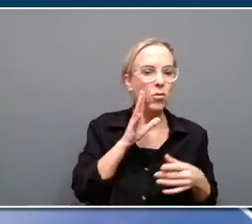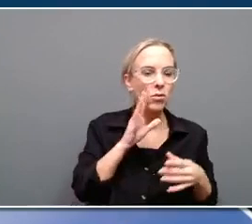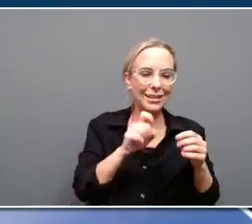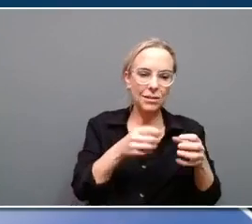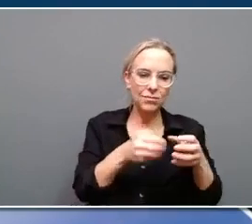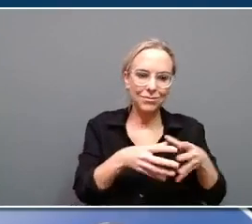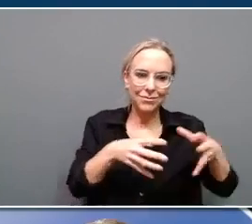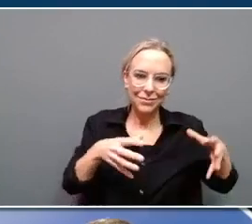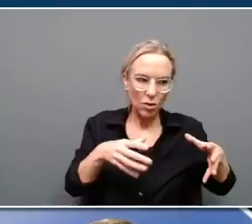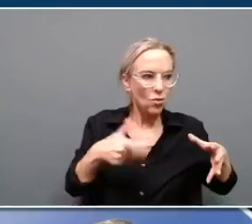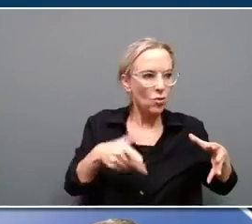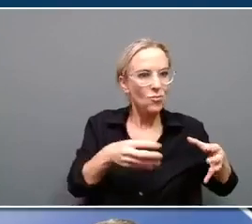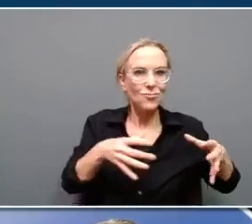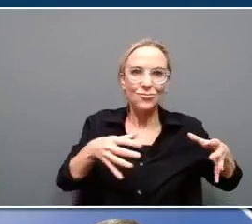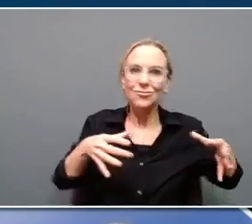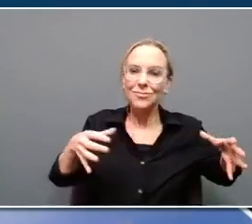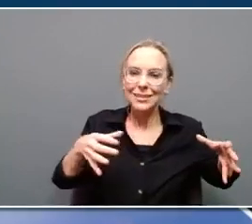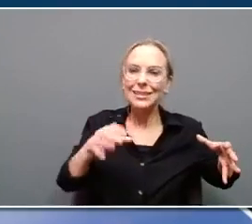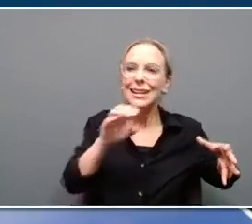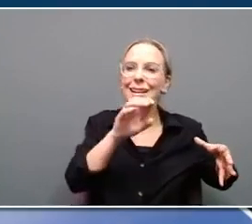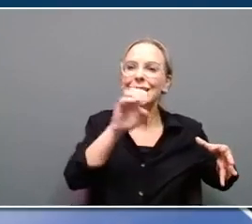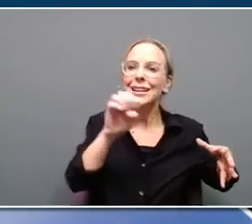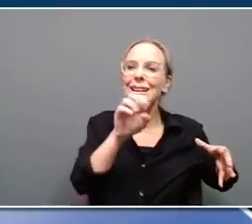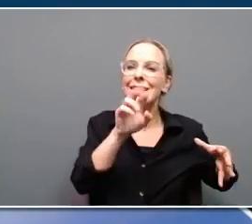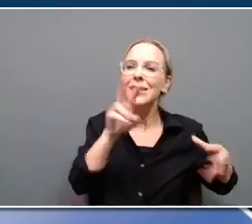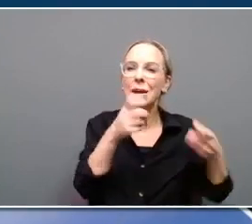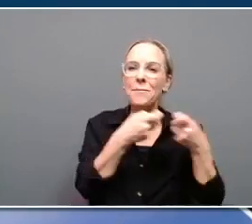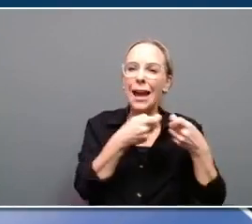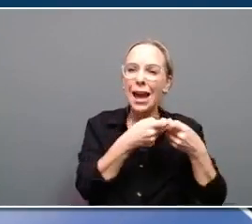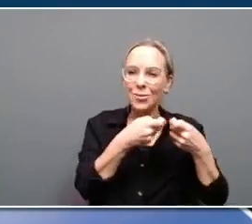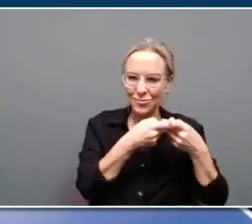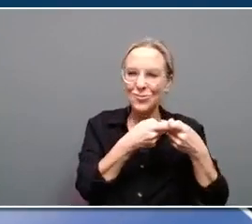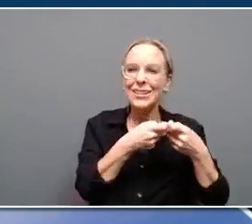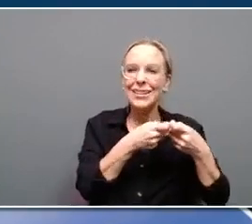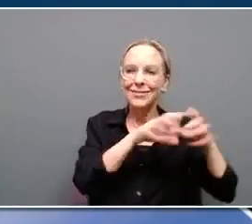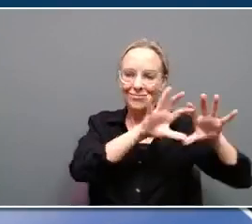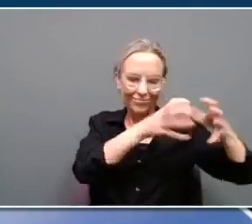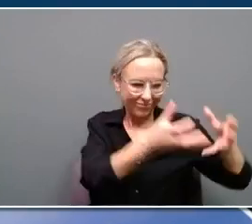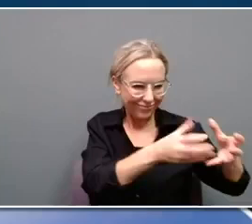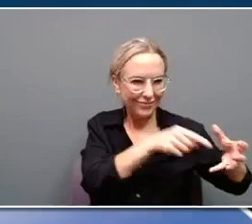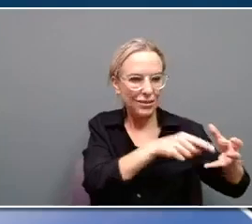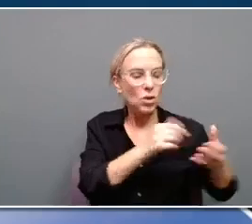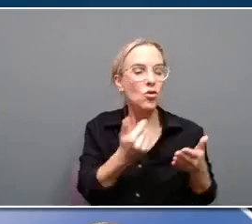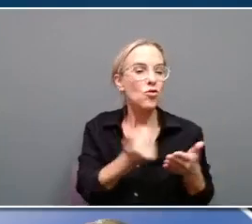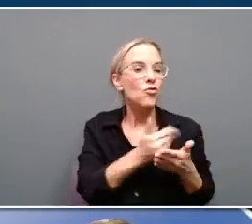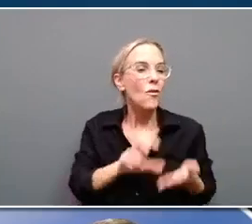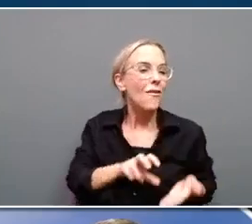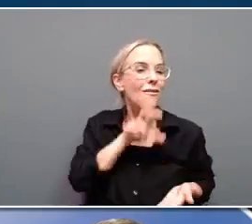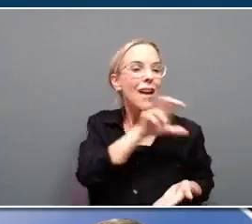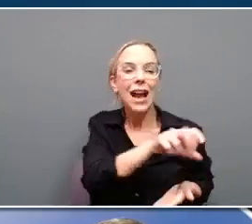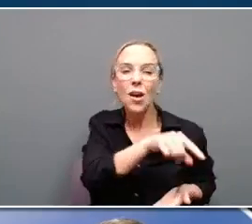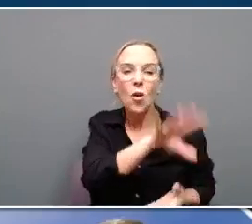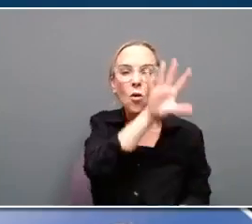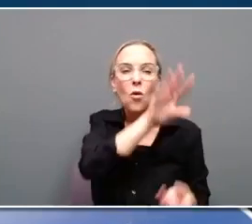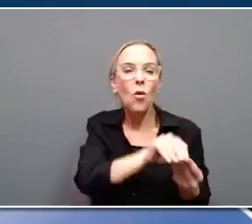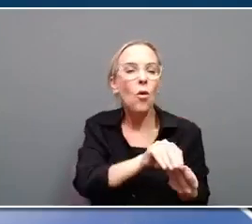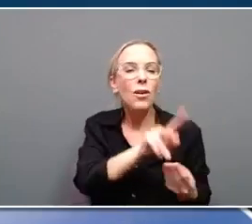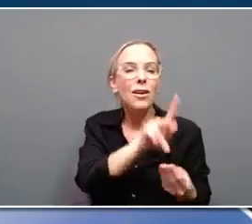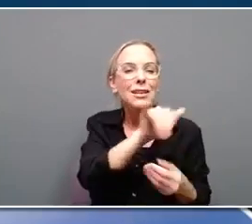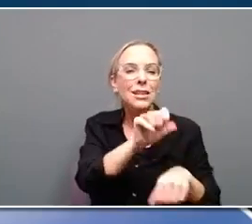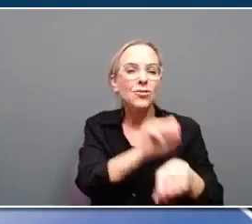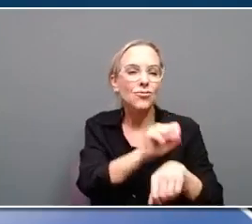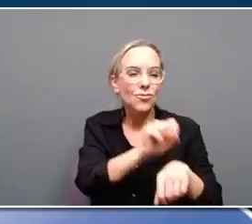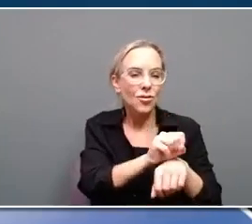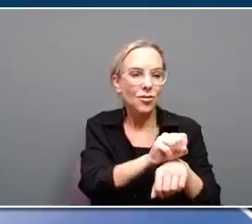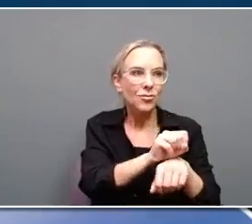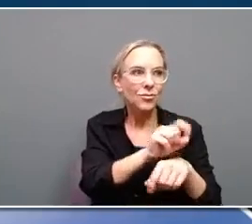expanding EV battery industry. Neo Industries' new investment will bring its total Kentucky employment to 50.